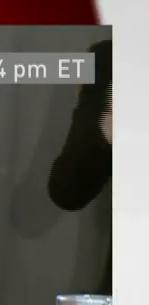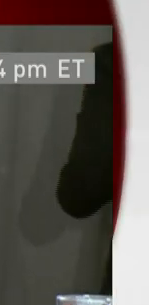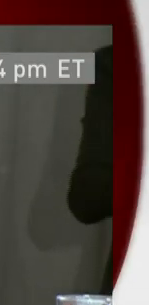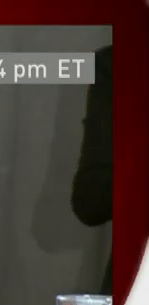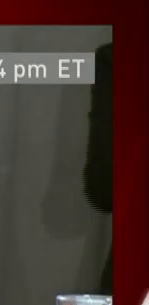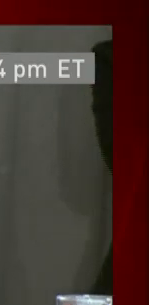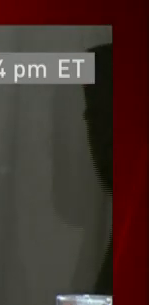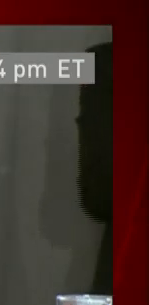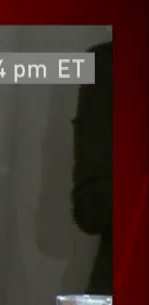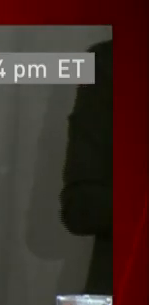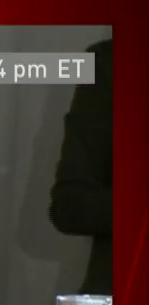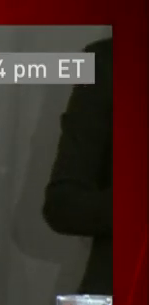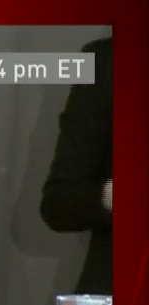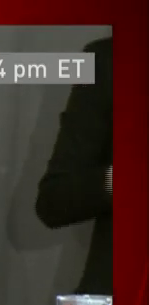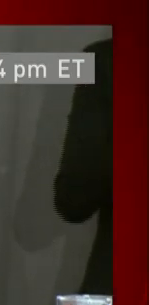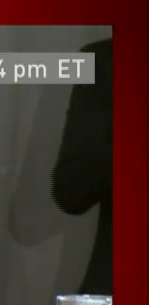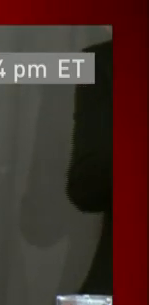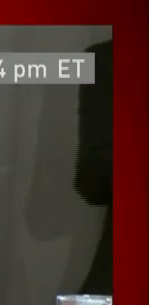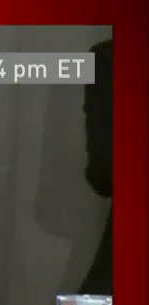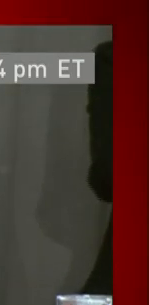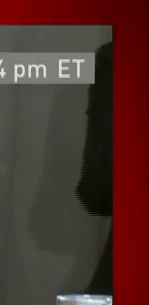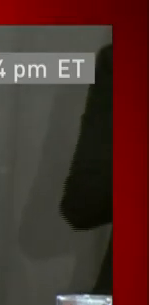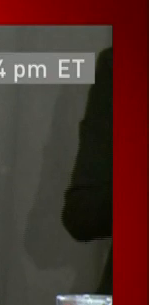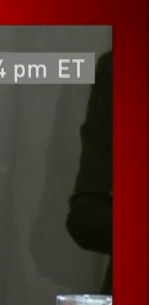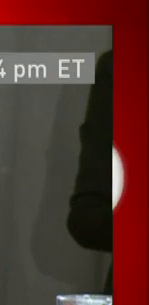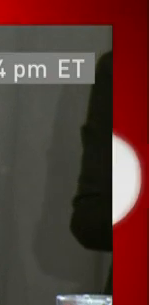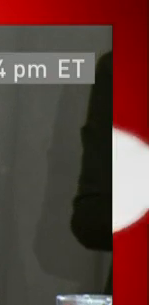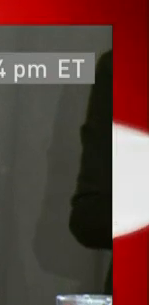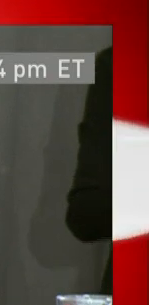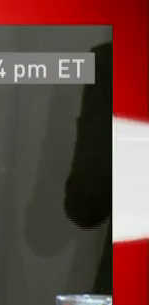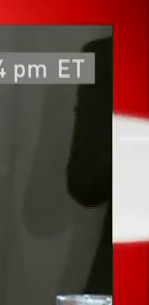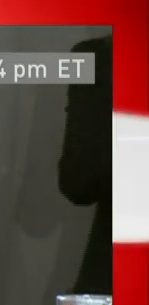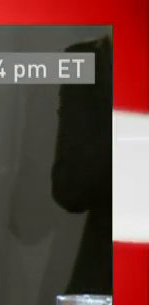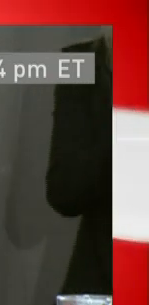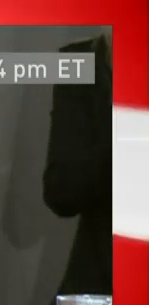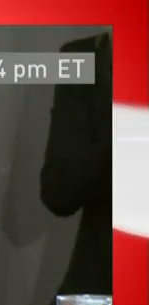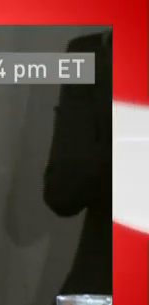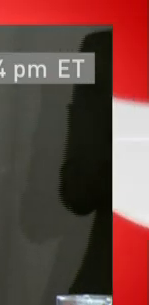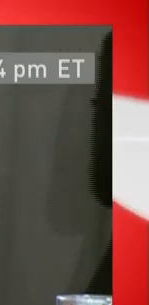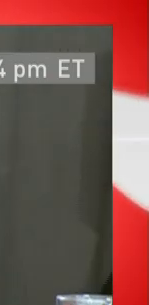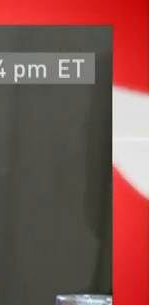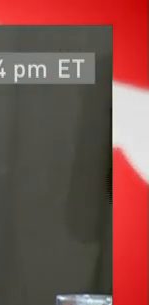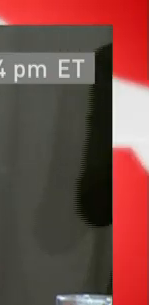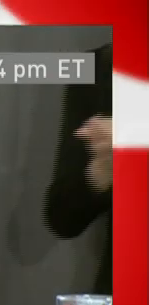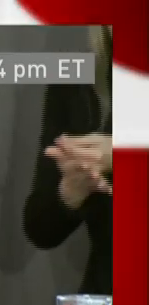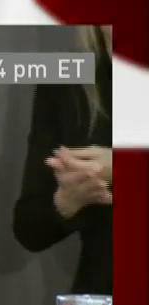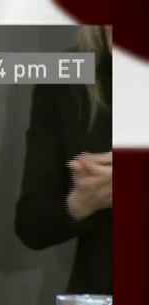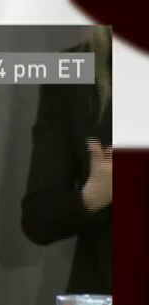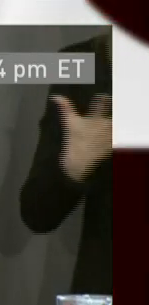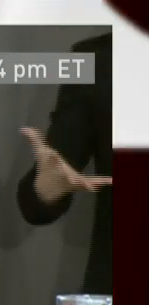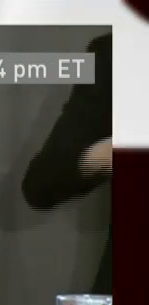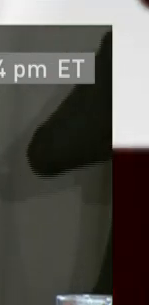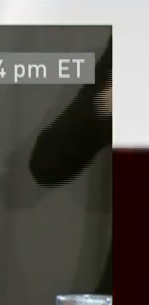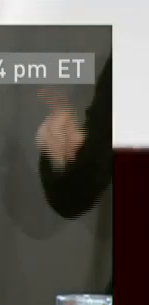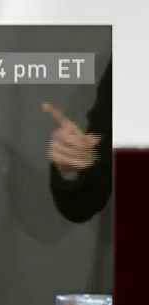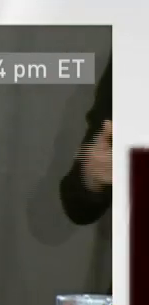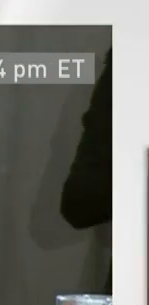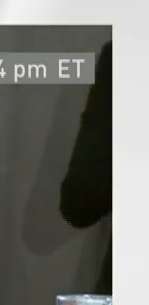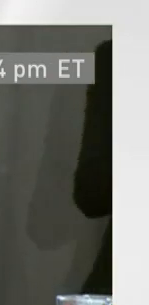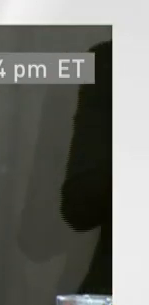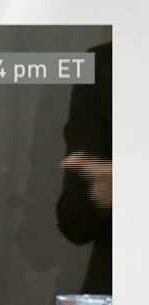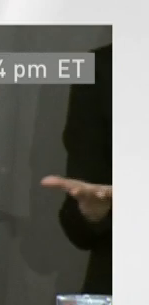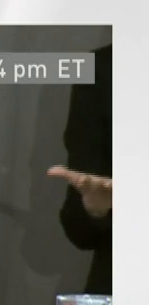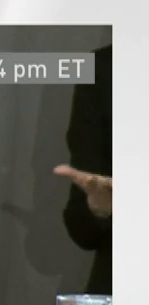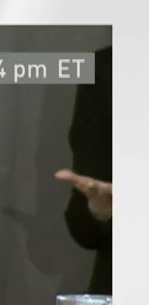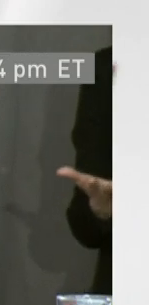fiscal package is going to make a really big difference to the way you envision how that would play out. So